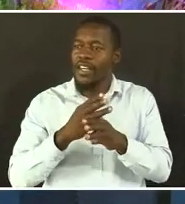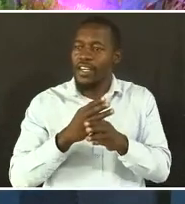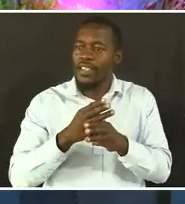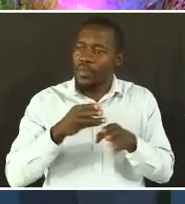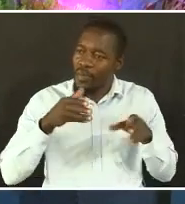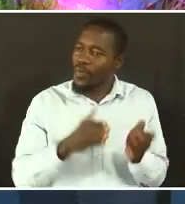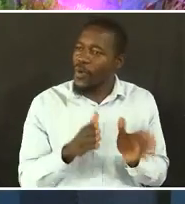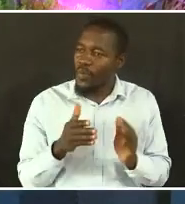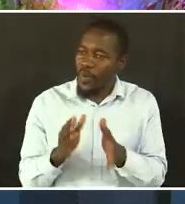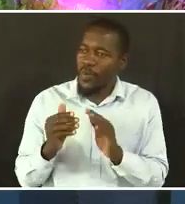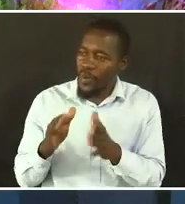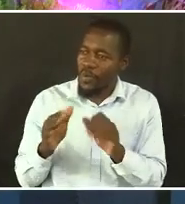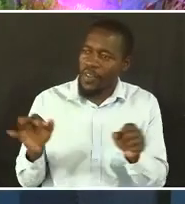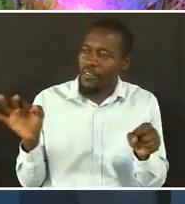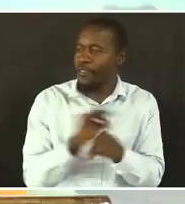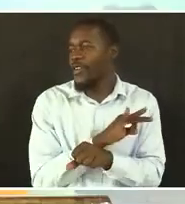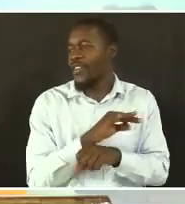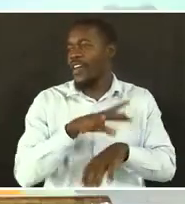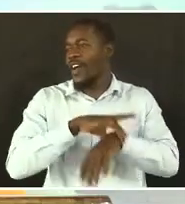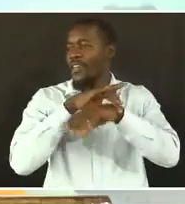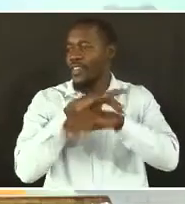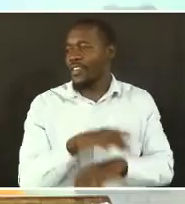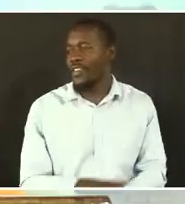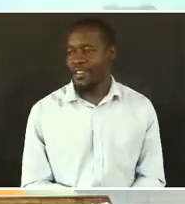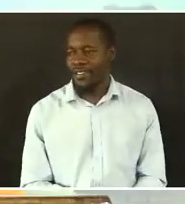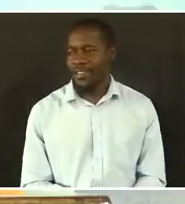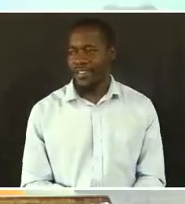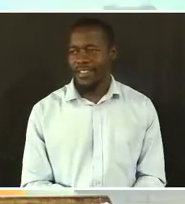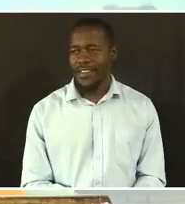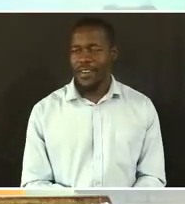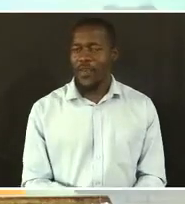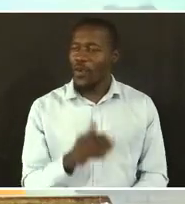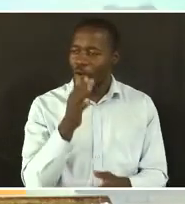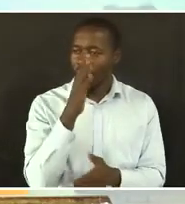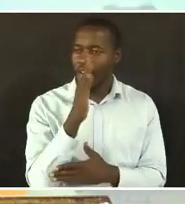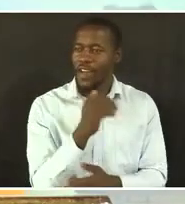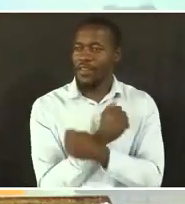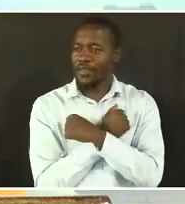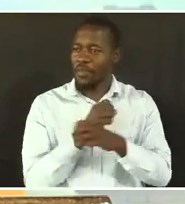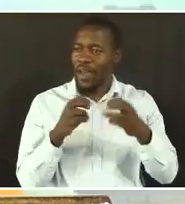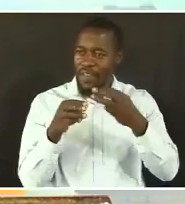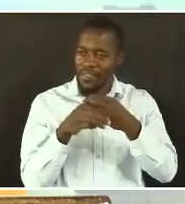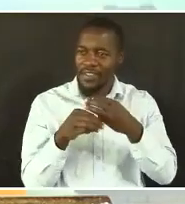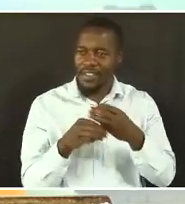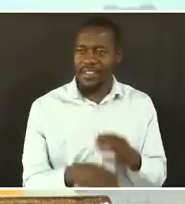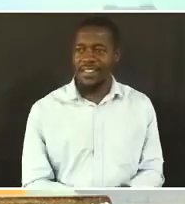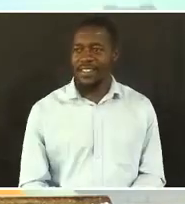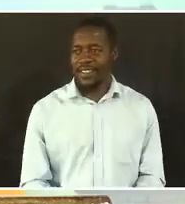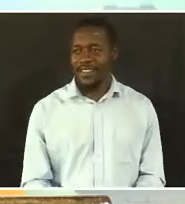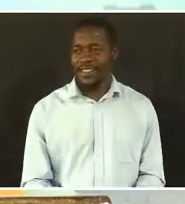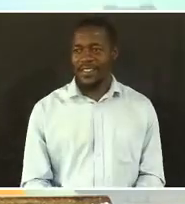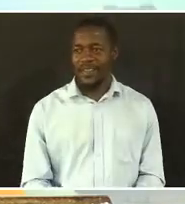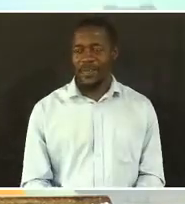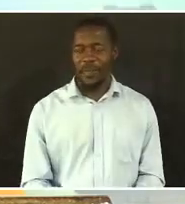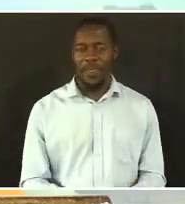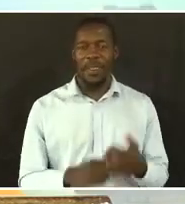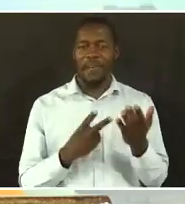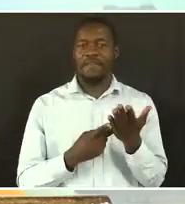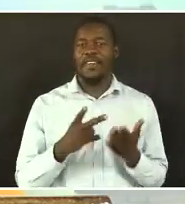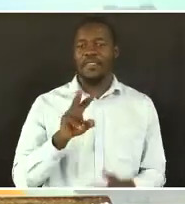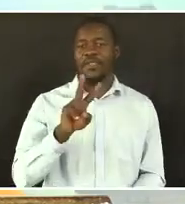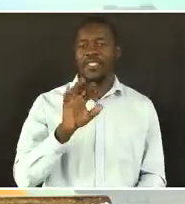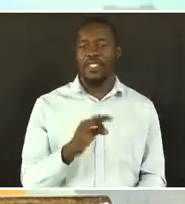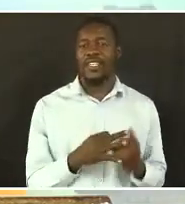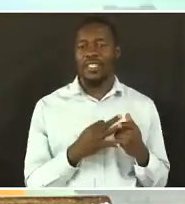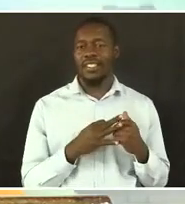wants us to do. Now listen. The Bible says, verse 28. Take the talent from